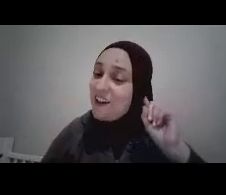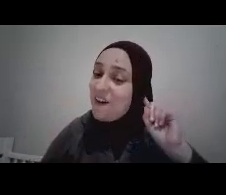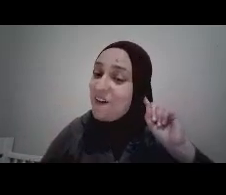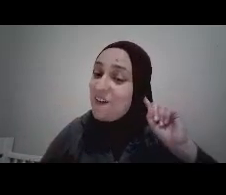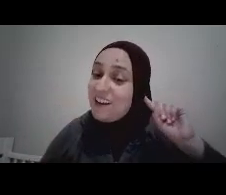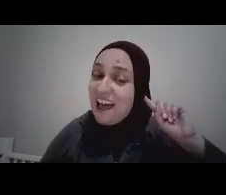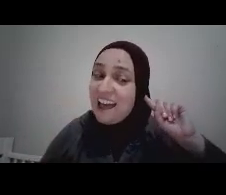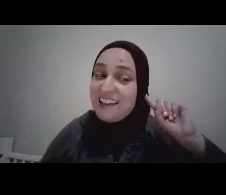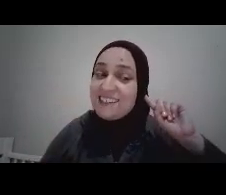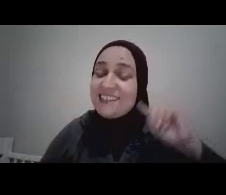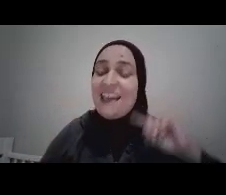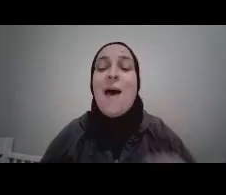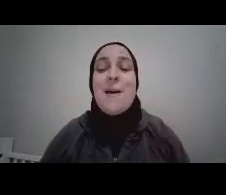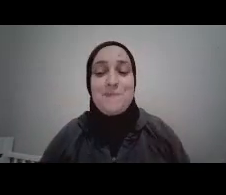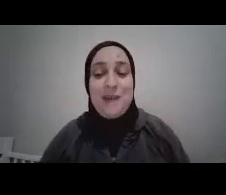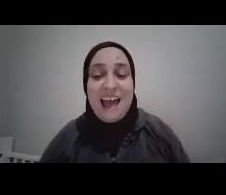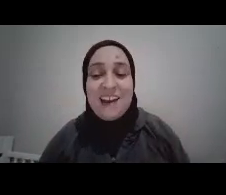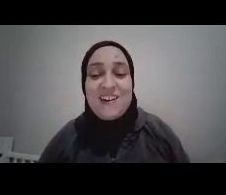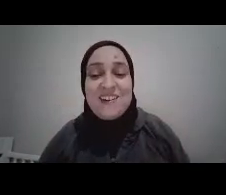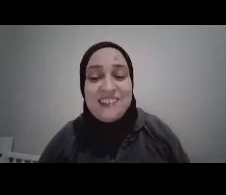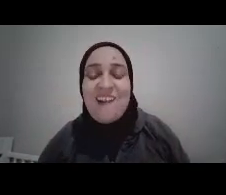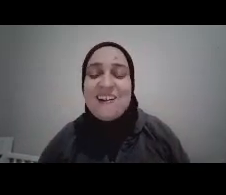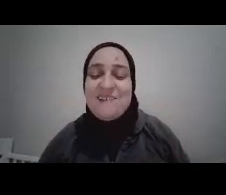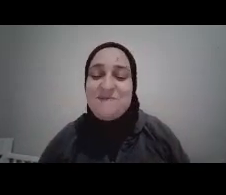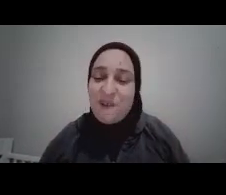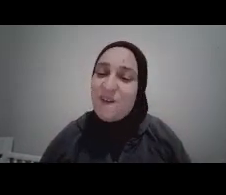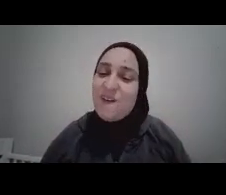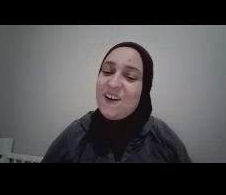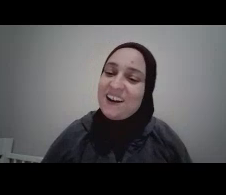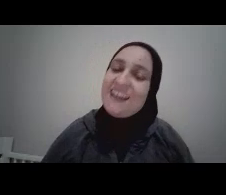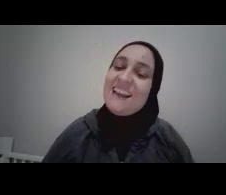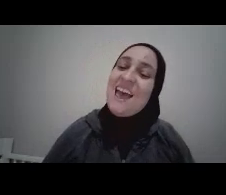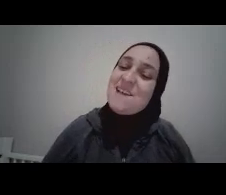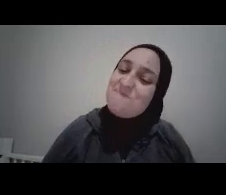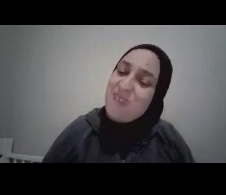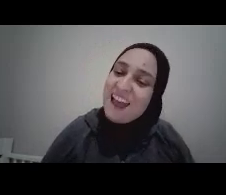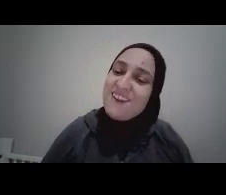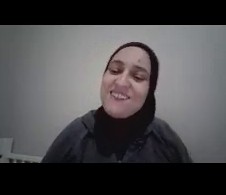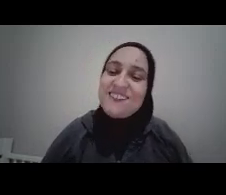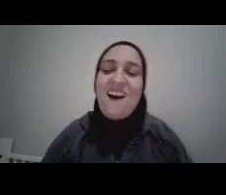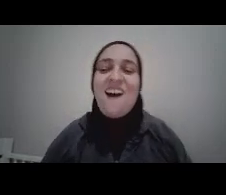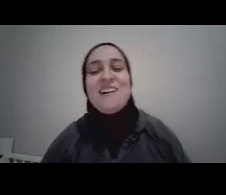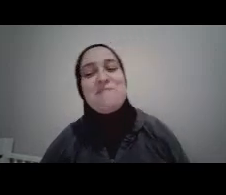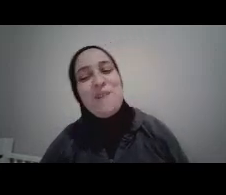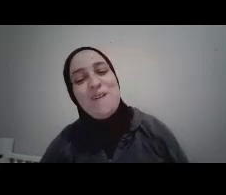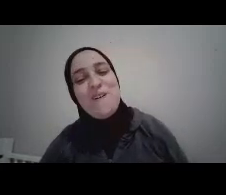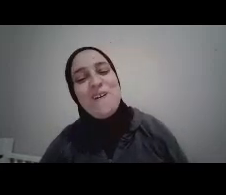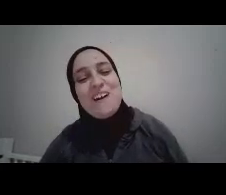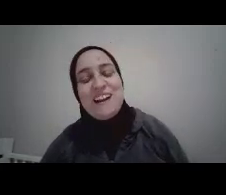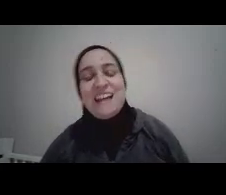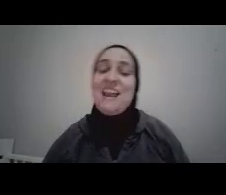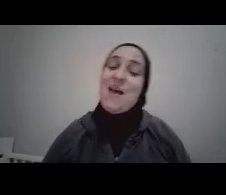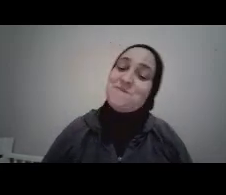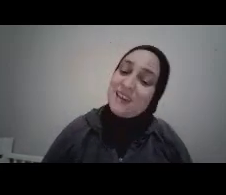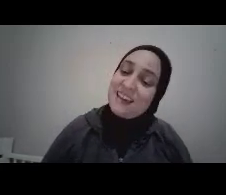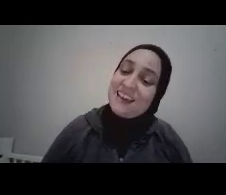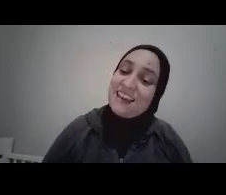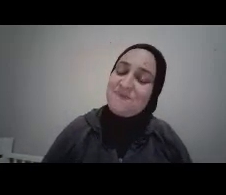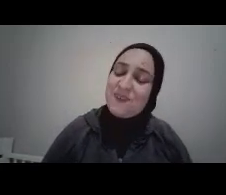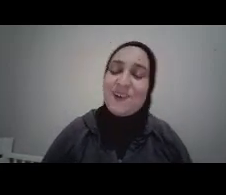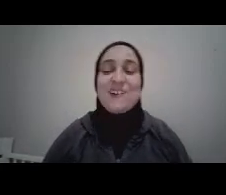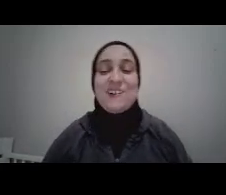sounds so nice. Manners are important, manners are important.